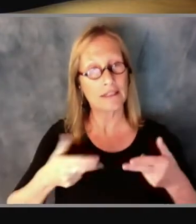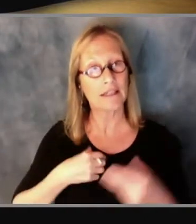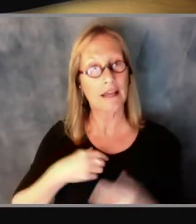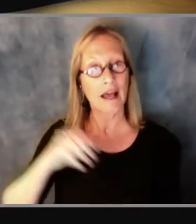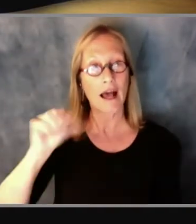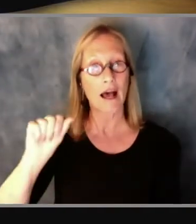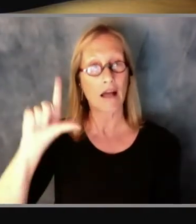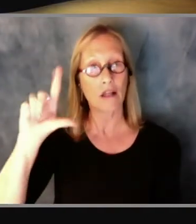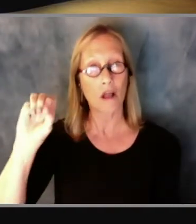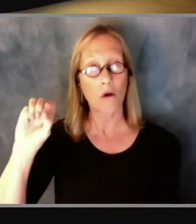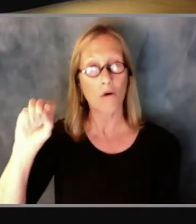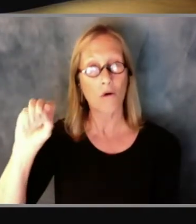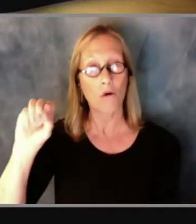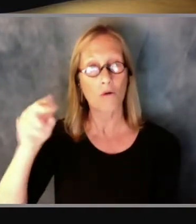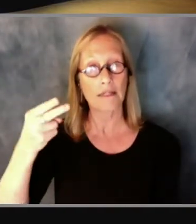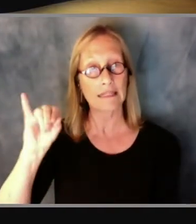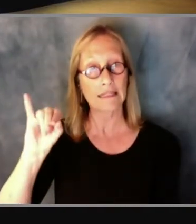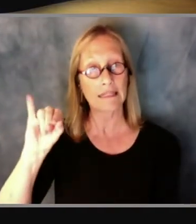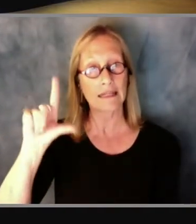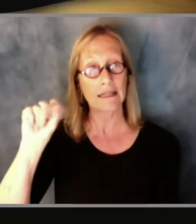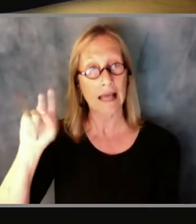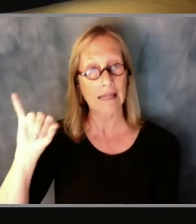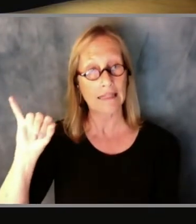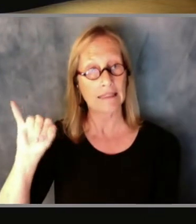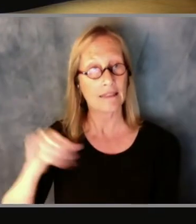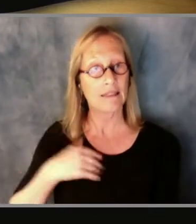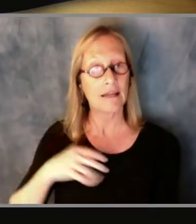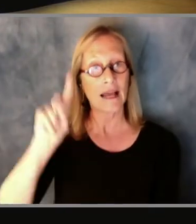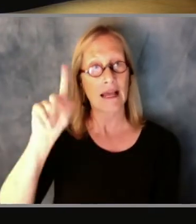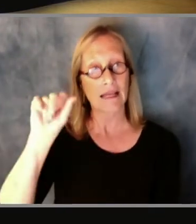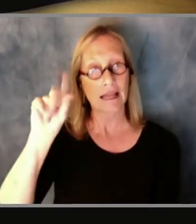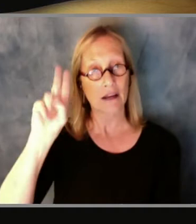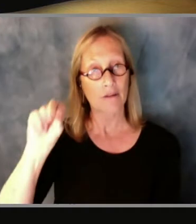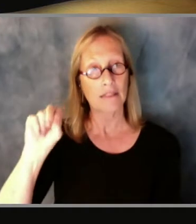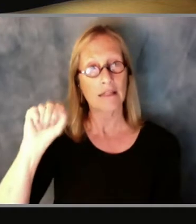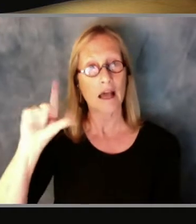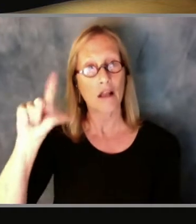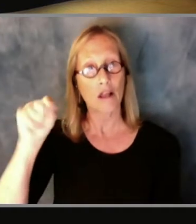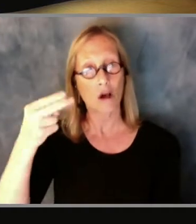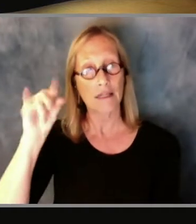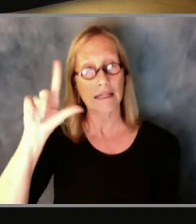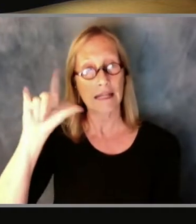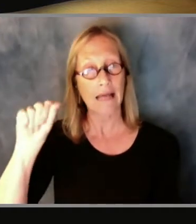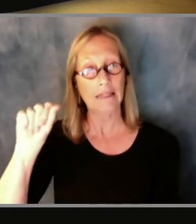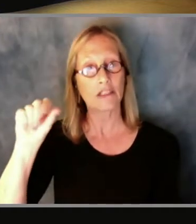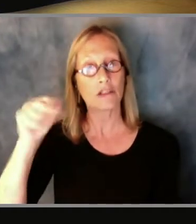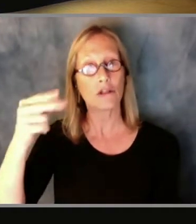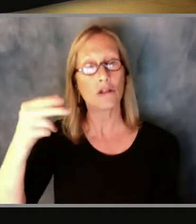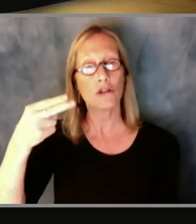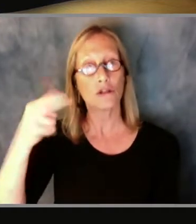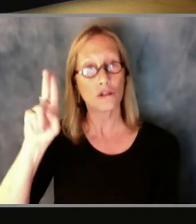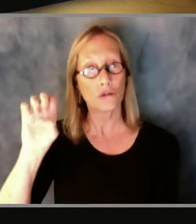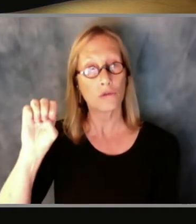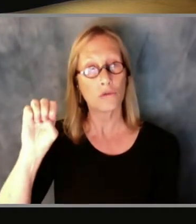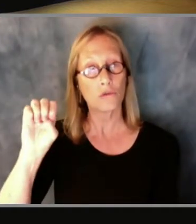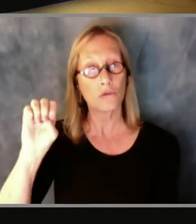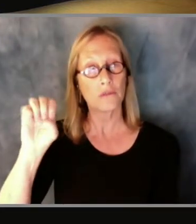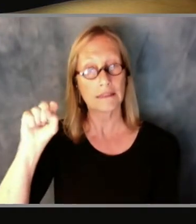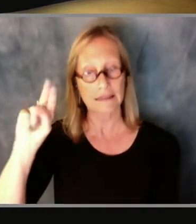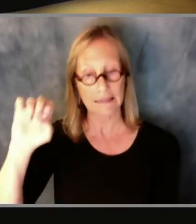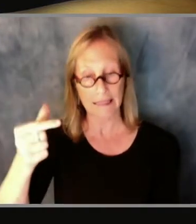Alohilani. Karen Alohilani Hughes Singh has been an advocate for persons